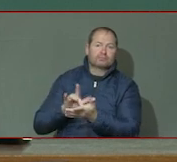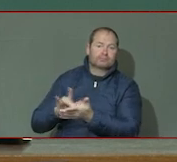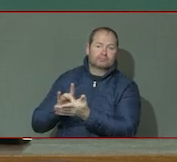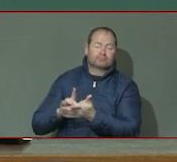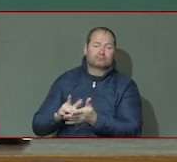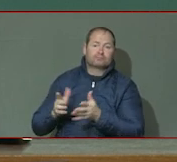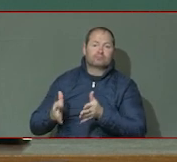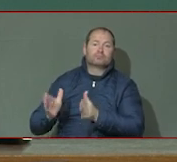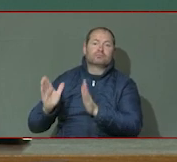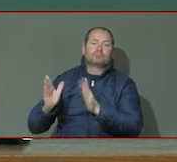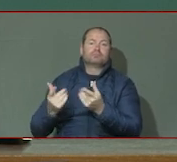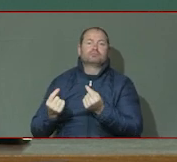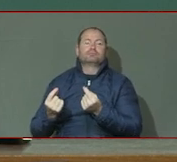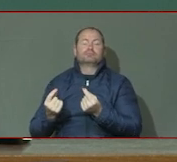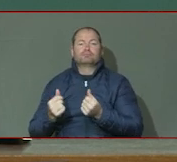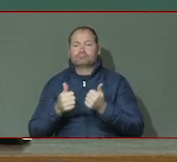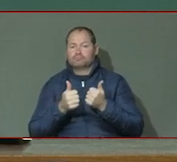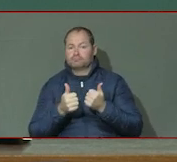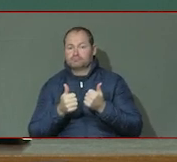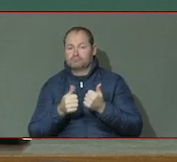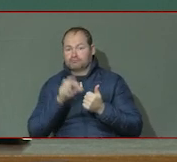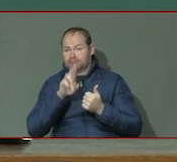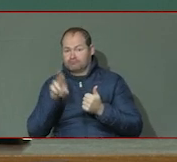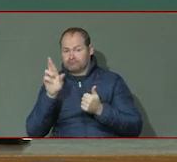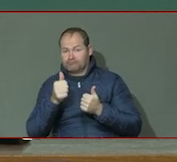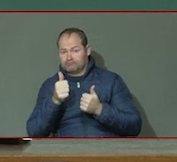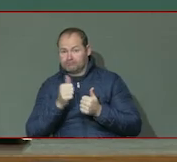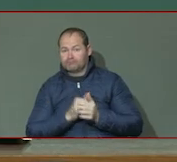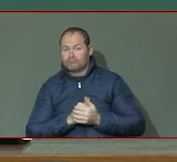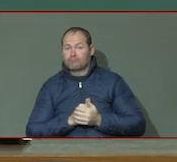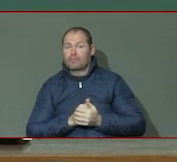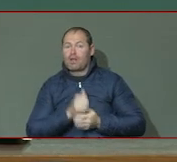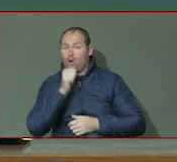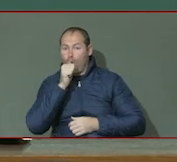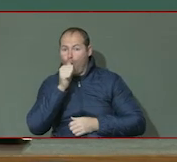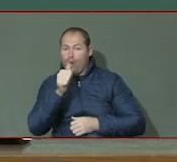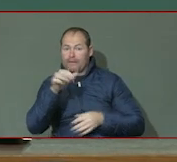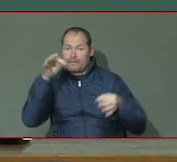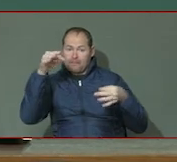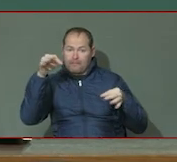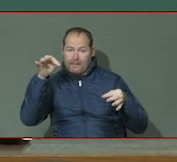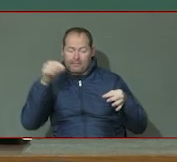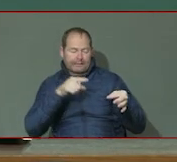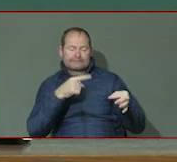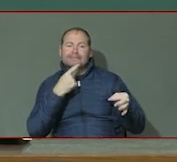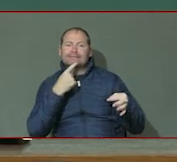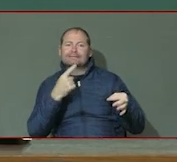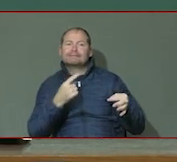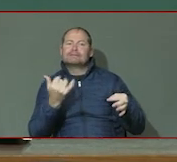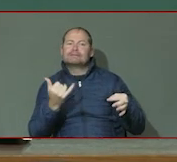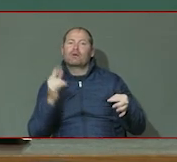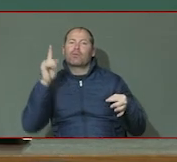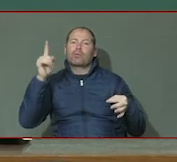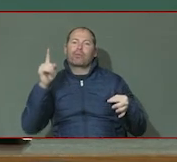times 9 over 12. All right. You will see the memos. They will just say on the memo, they will say 286 minus 192